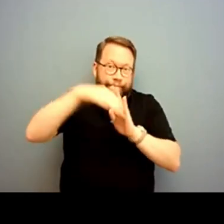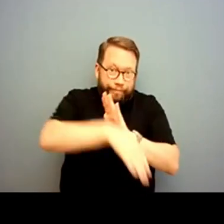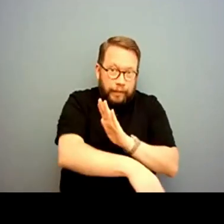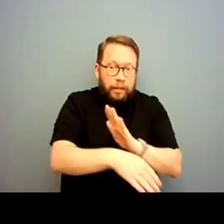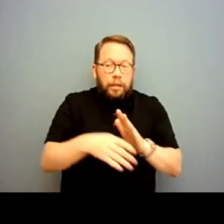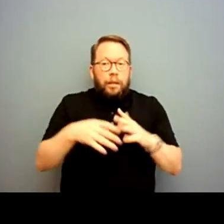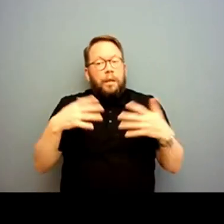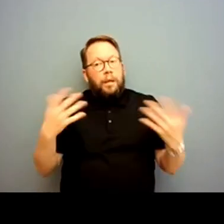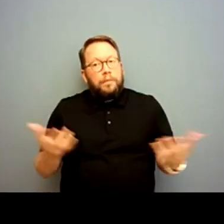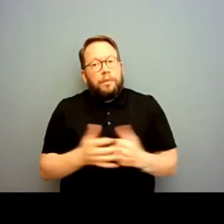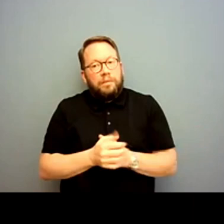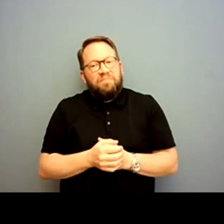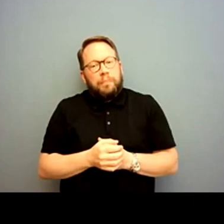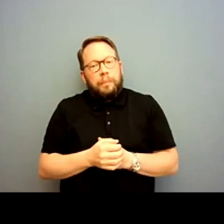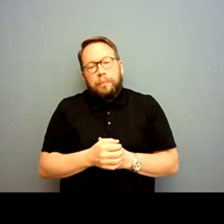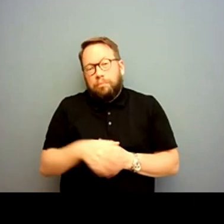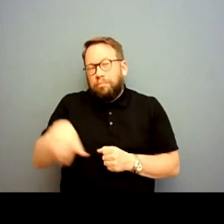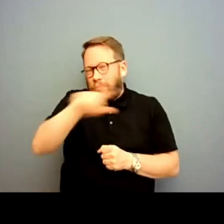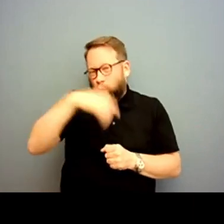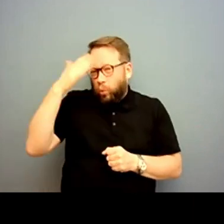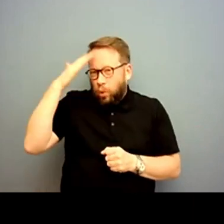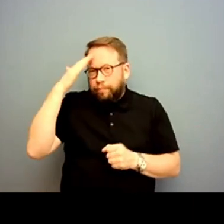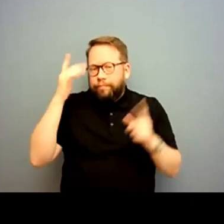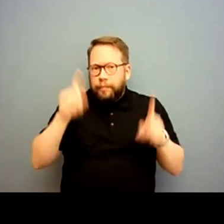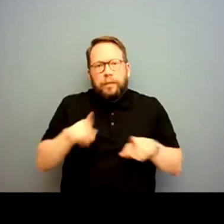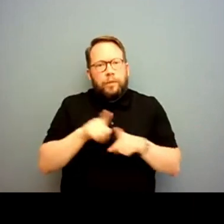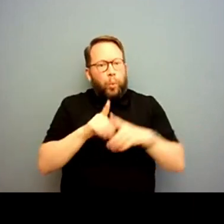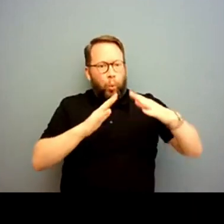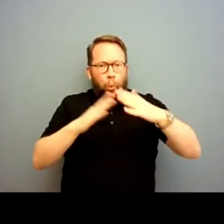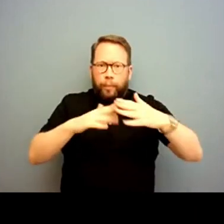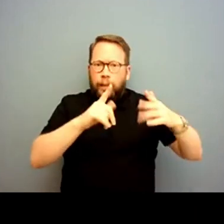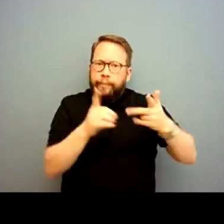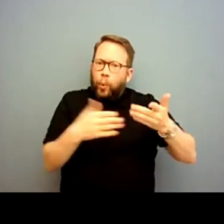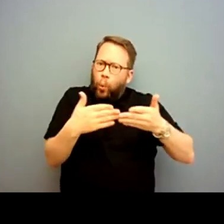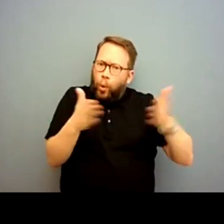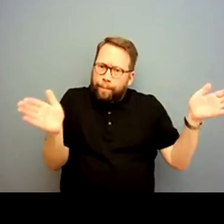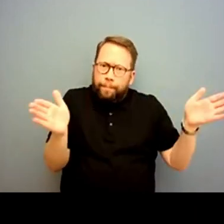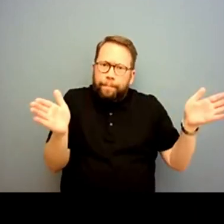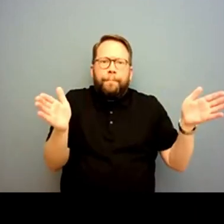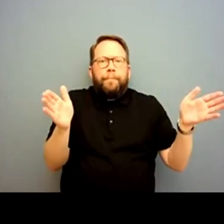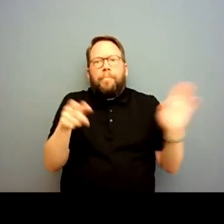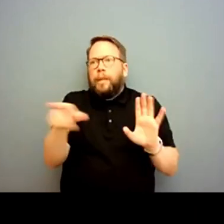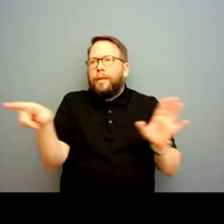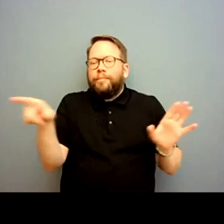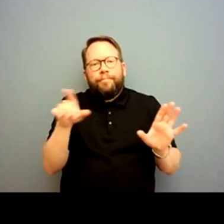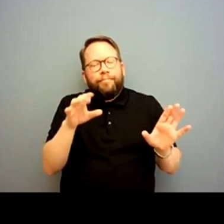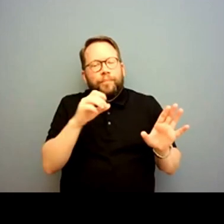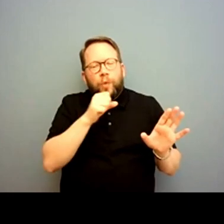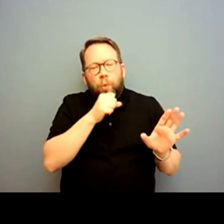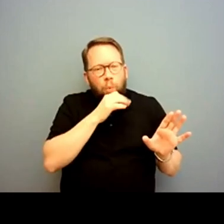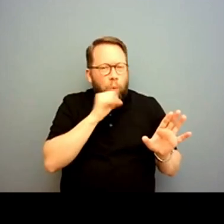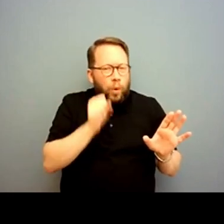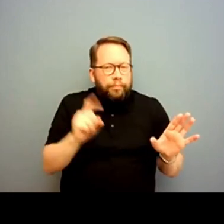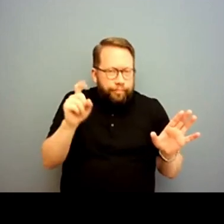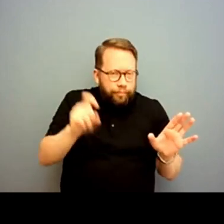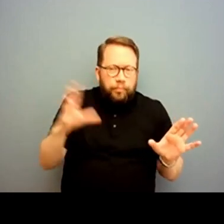and that means dealing with the legacy of ageism from the past, We're trying to deal with the legacy of ableism from the past.